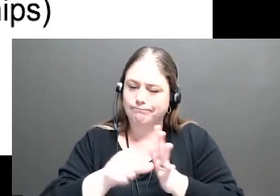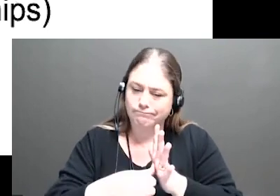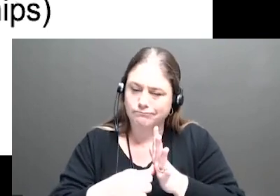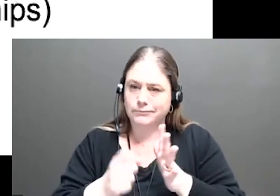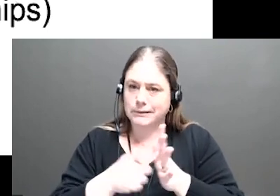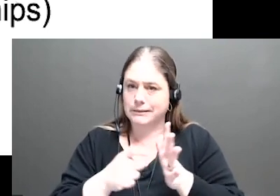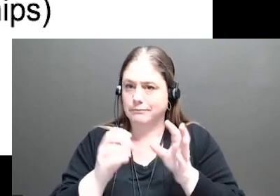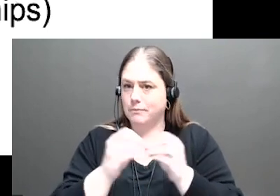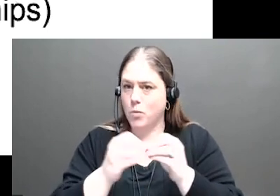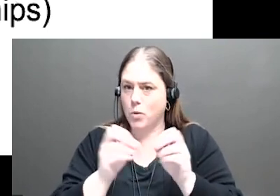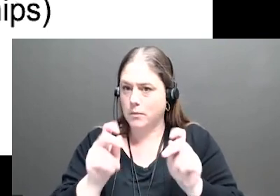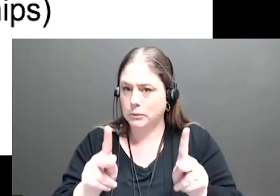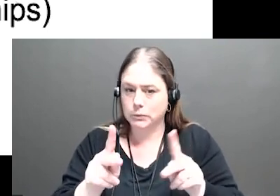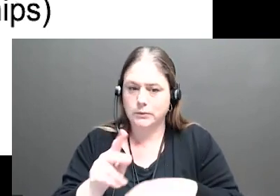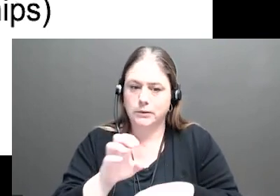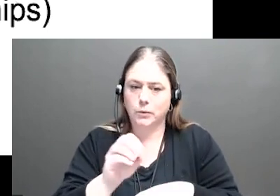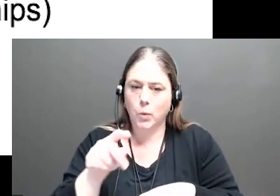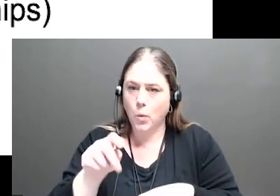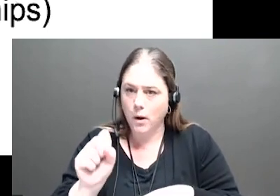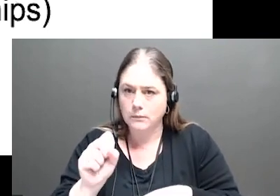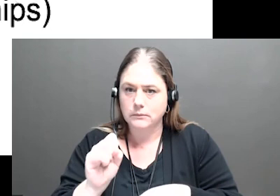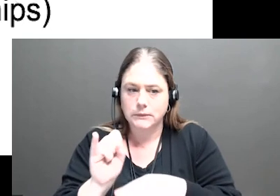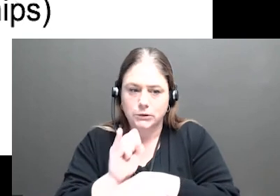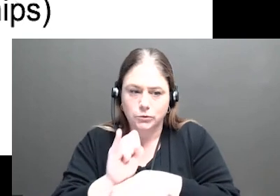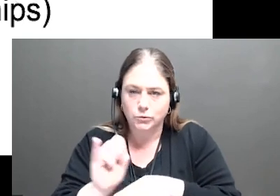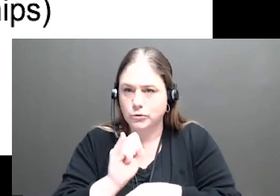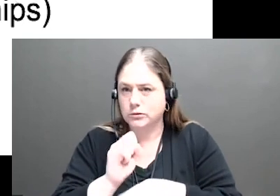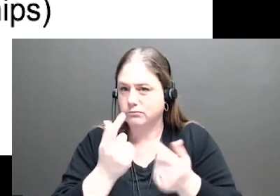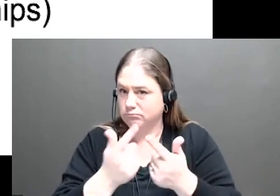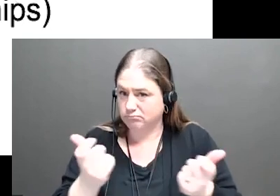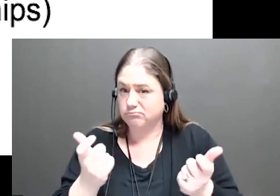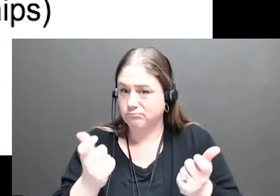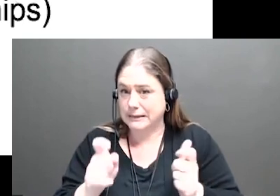those internships that take place for students. So at